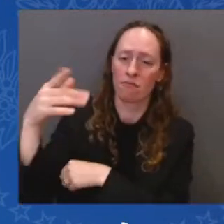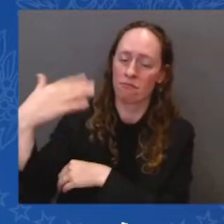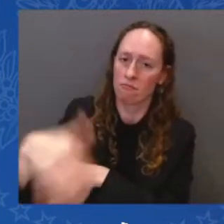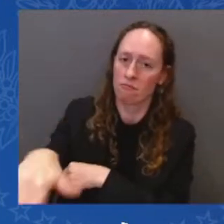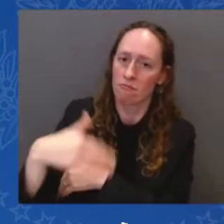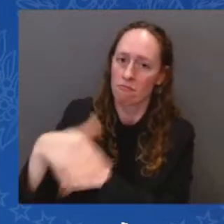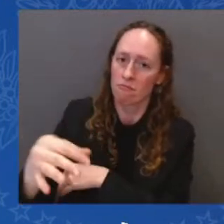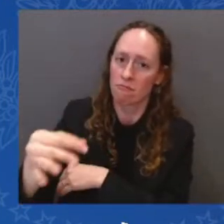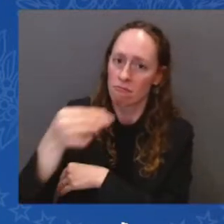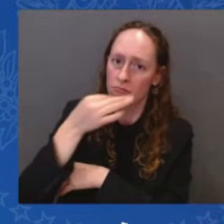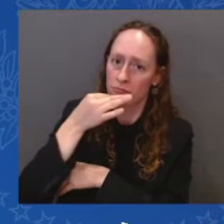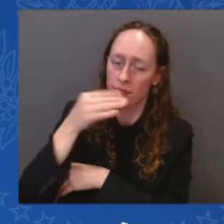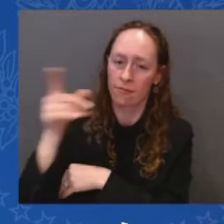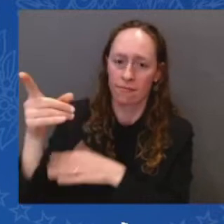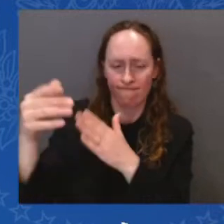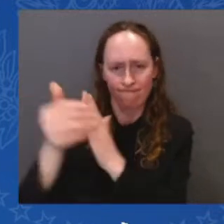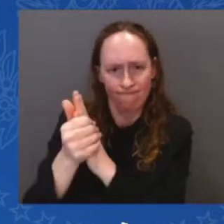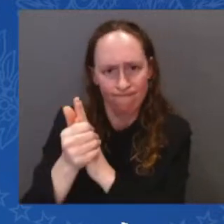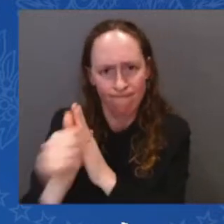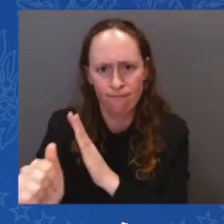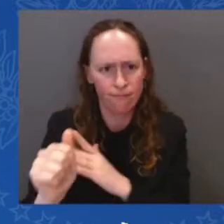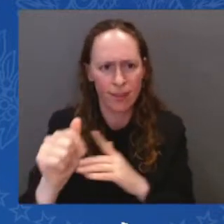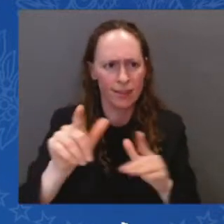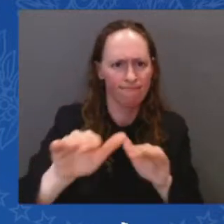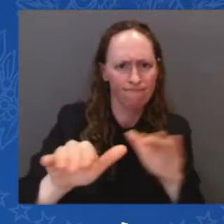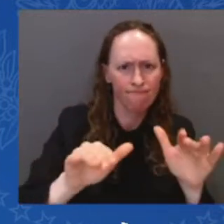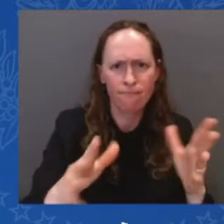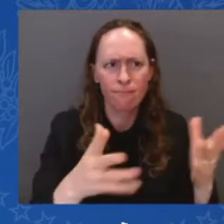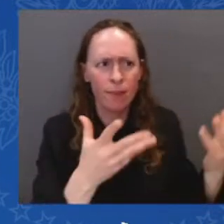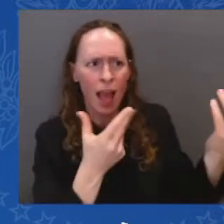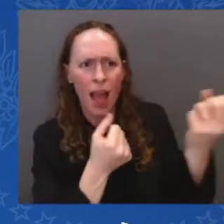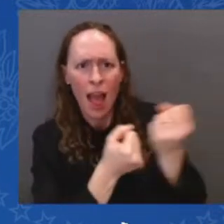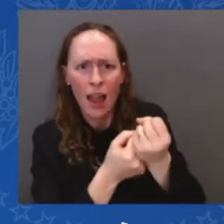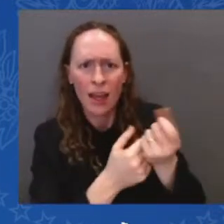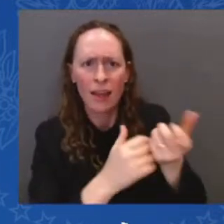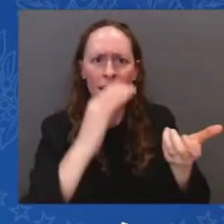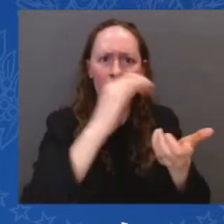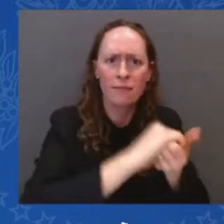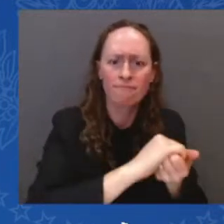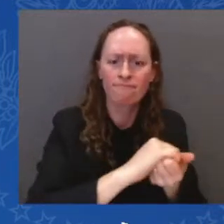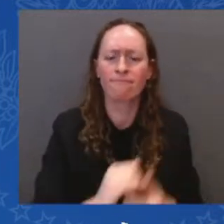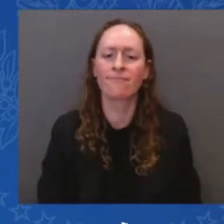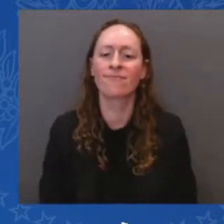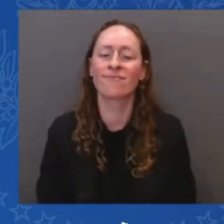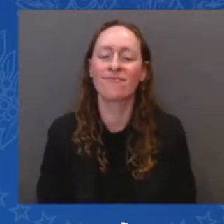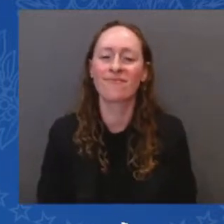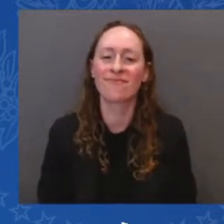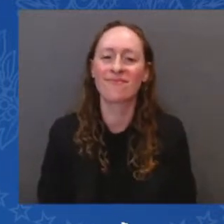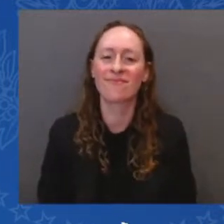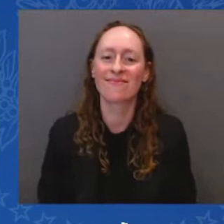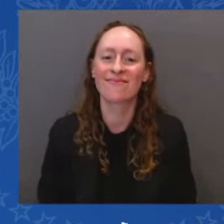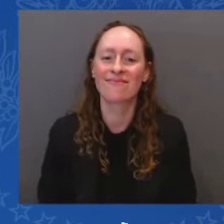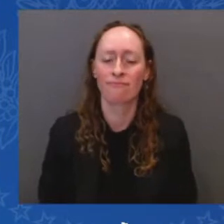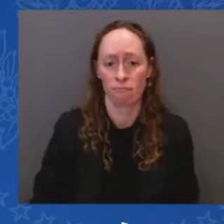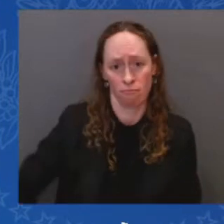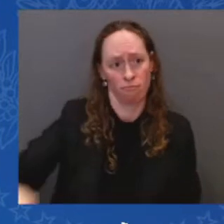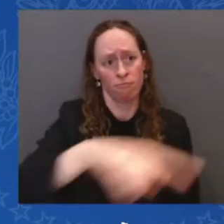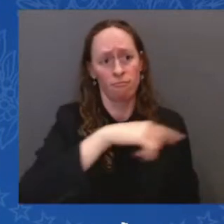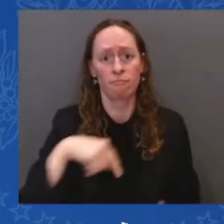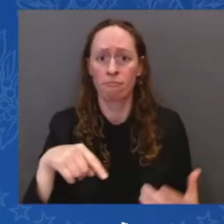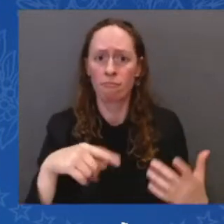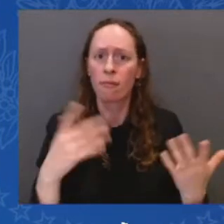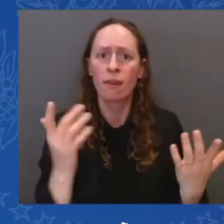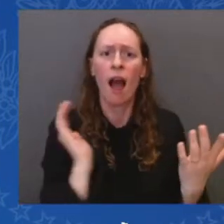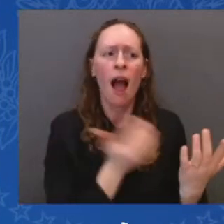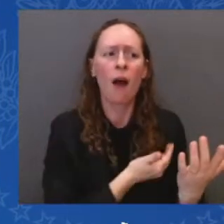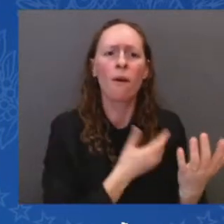our interests, and upholds our founding values. So today is